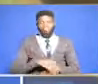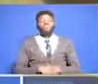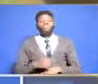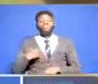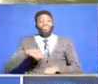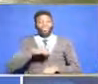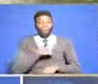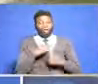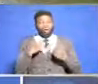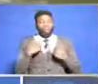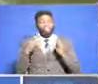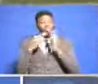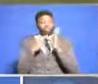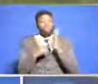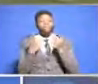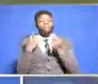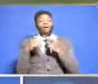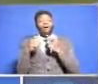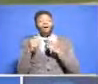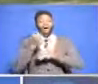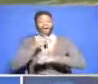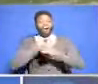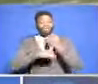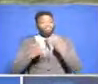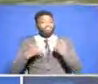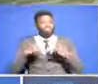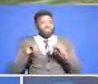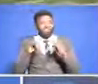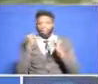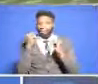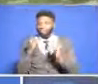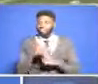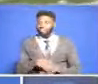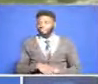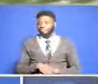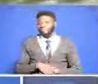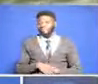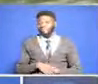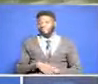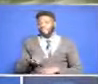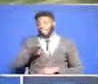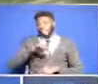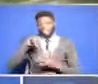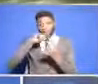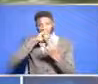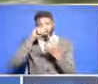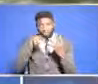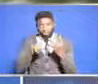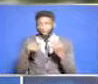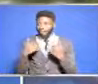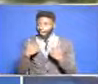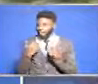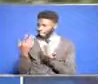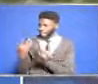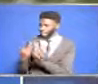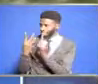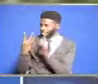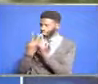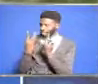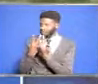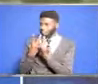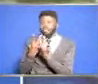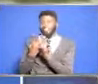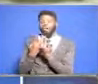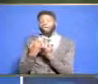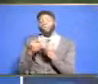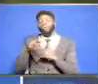becomes difficult. Fuo tatu katika kaunti ya Migori kwa sasa zimekumbwa na kwekwe za majini zinazoenea kwa